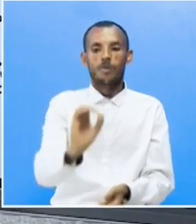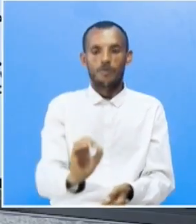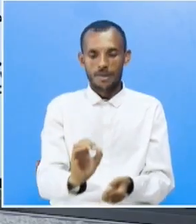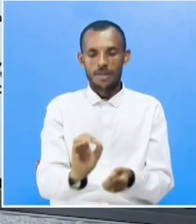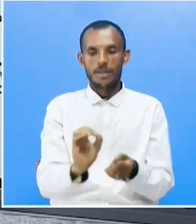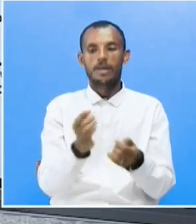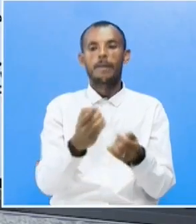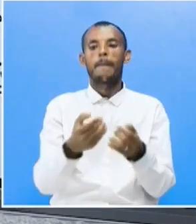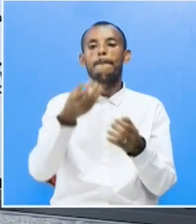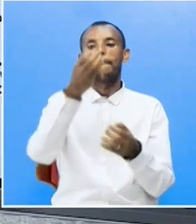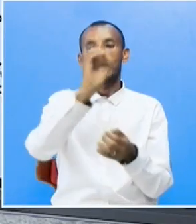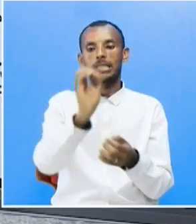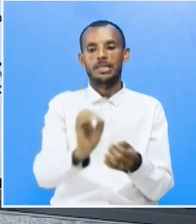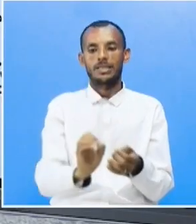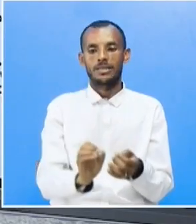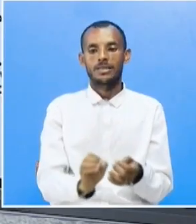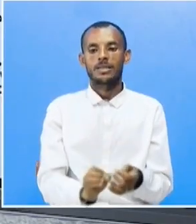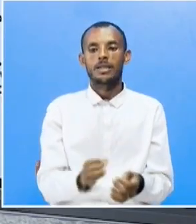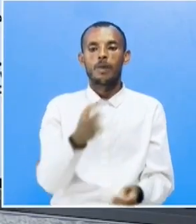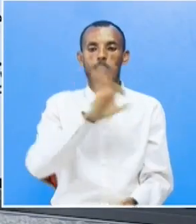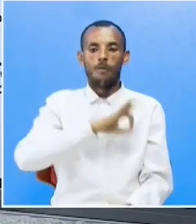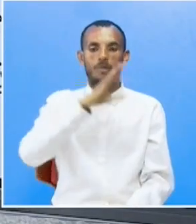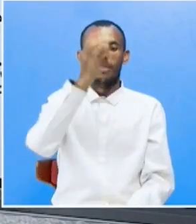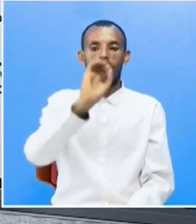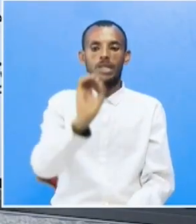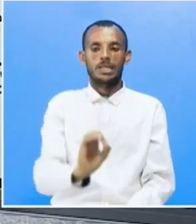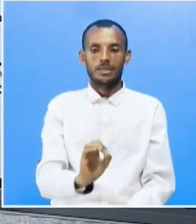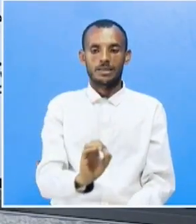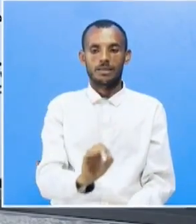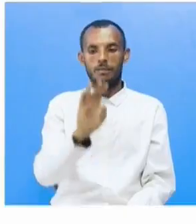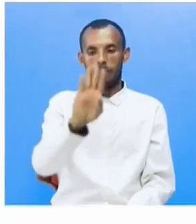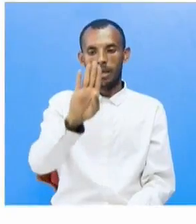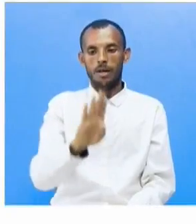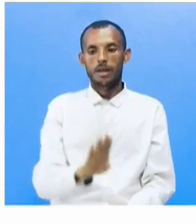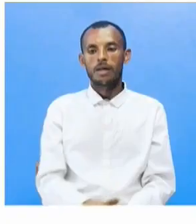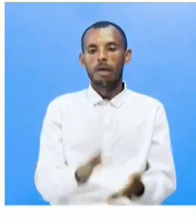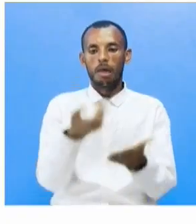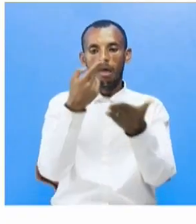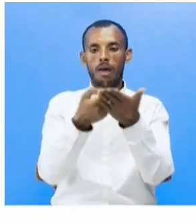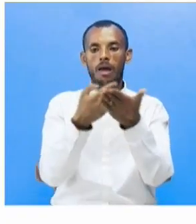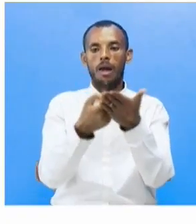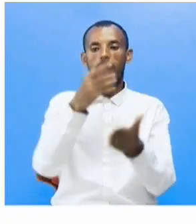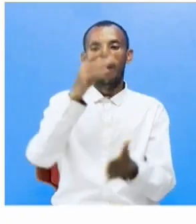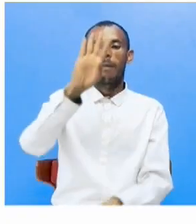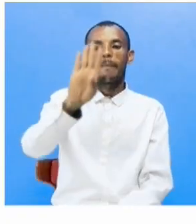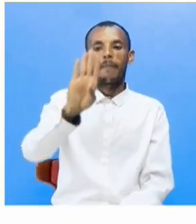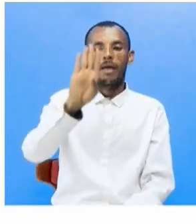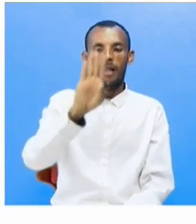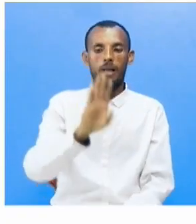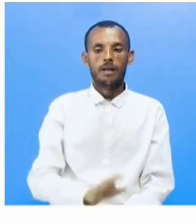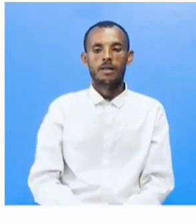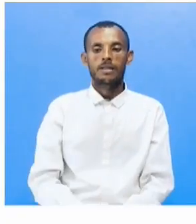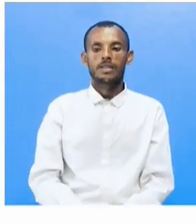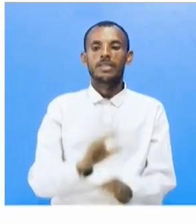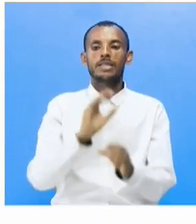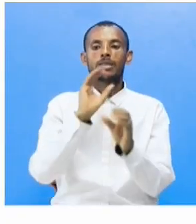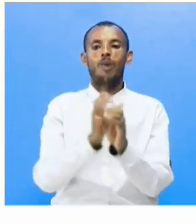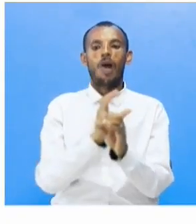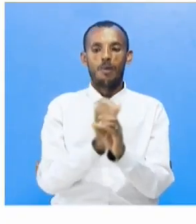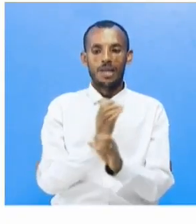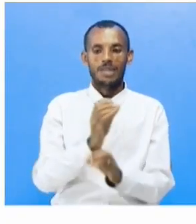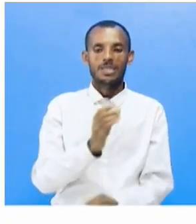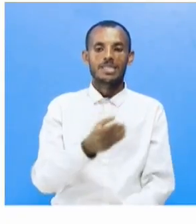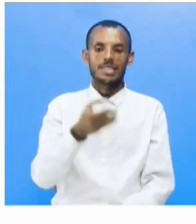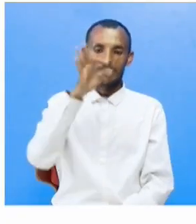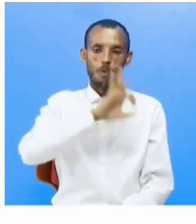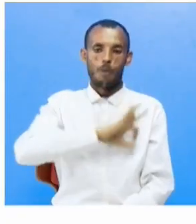percent or calculate his profit percent. Therefore, here, B, to calculate the